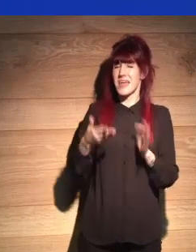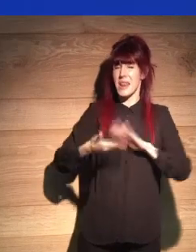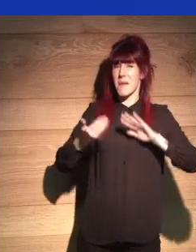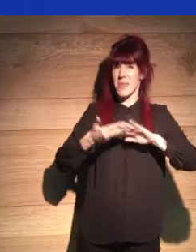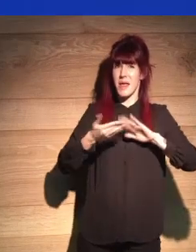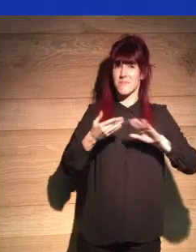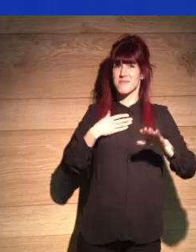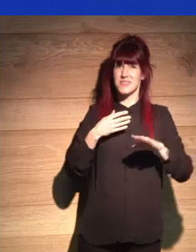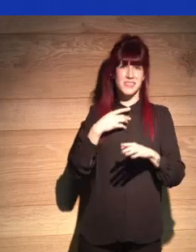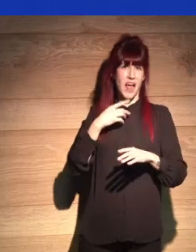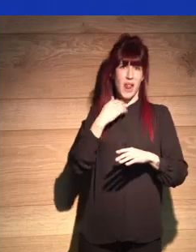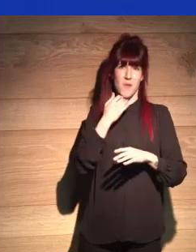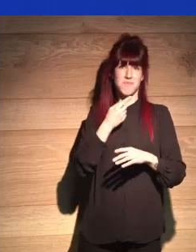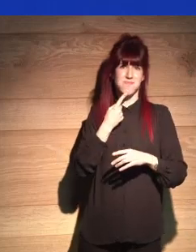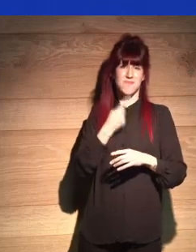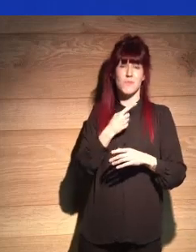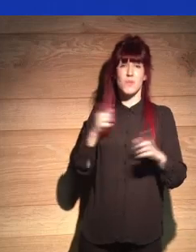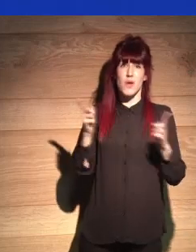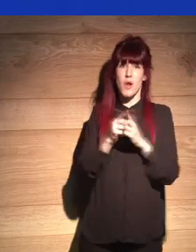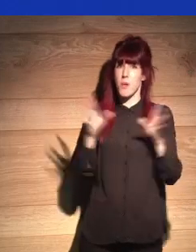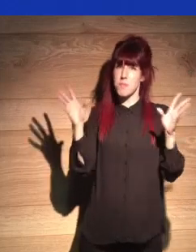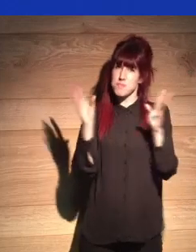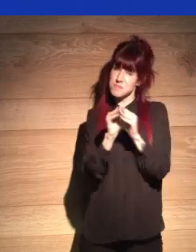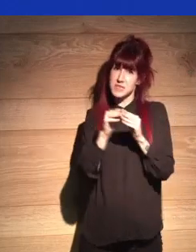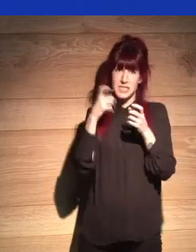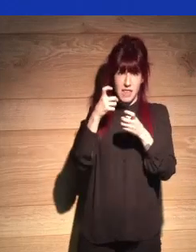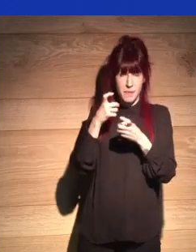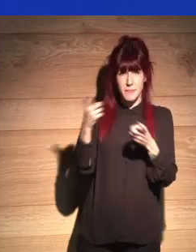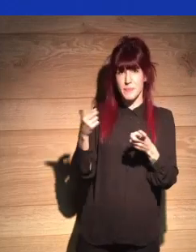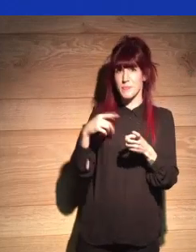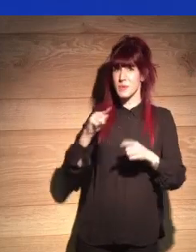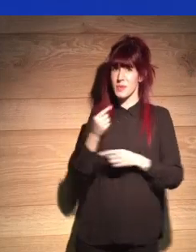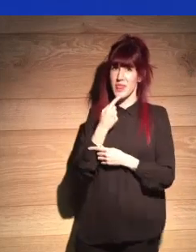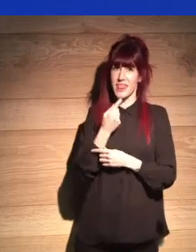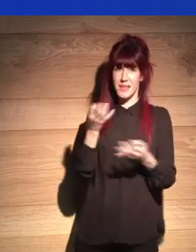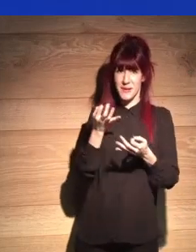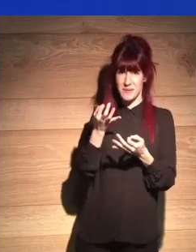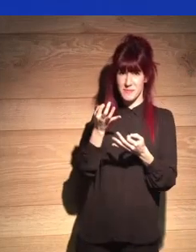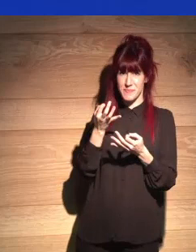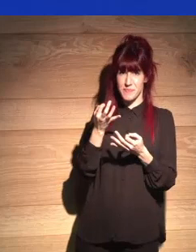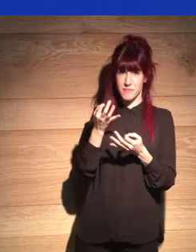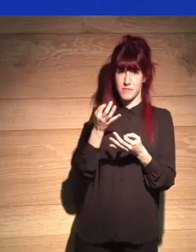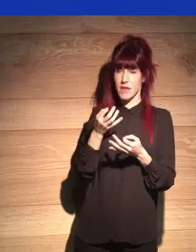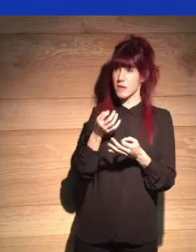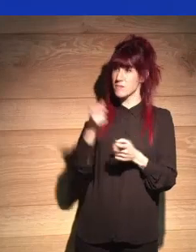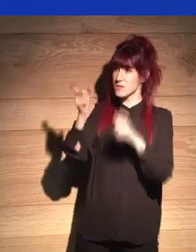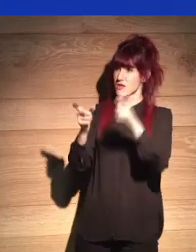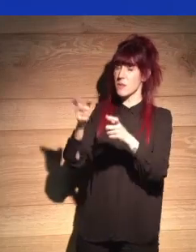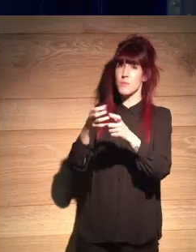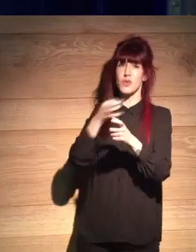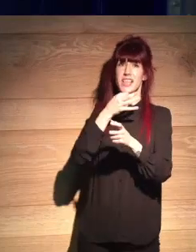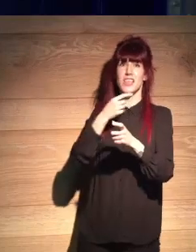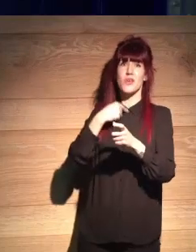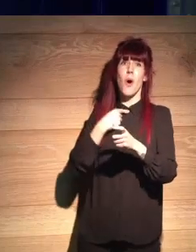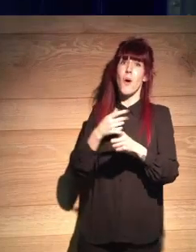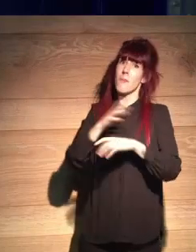brief, with very clear-cut messages and try to make a summary. But the first thing I'm going to say is that out of all the